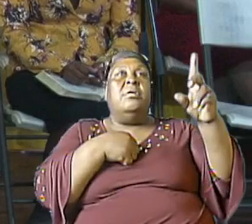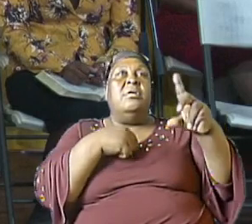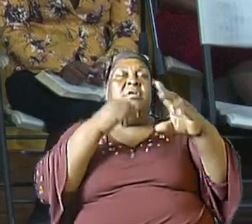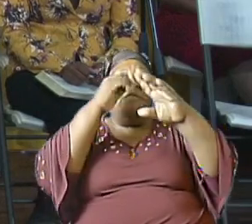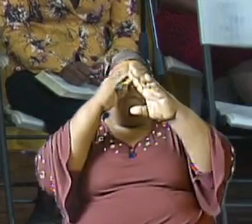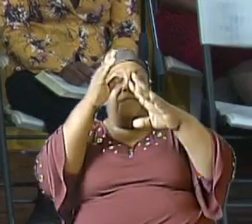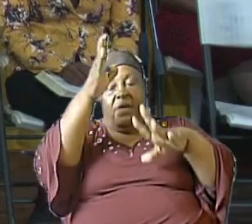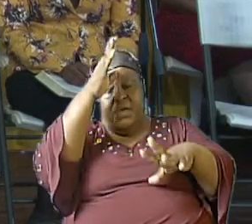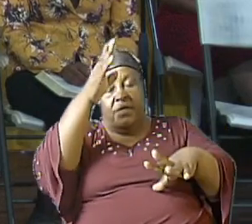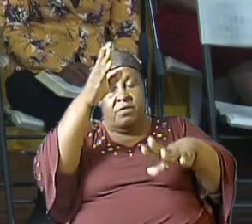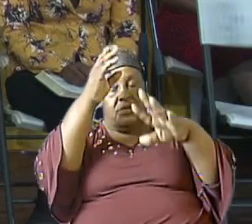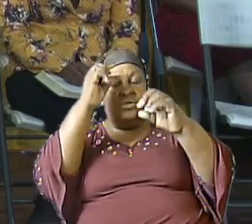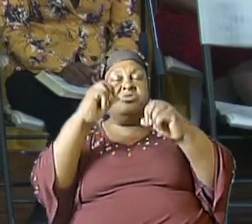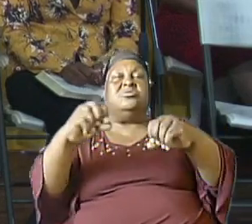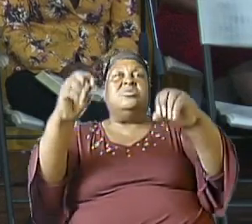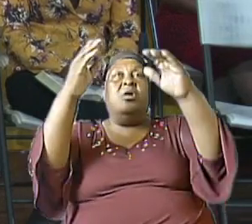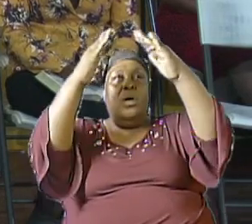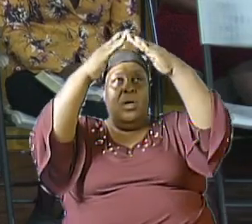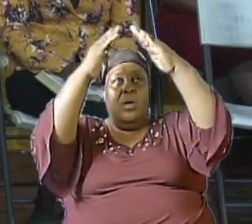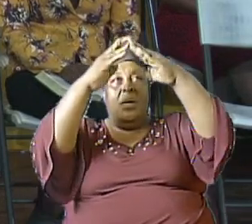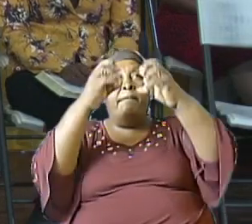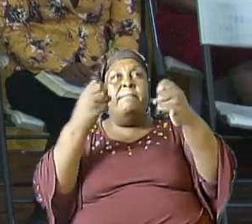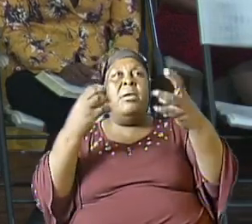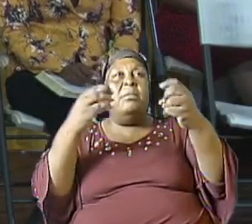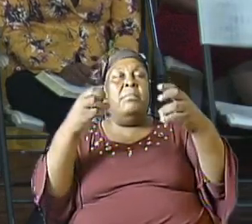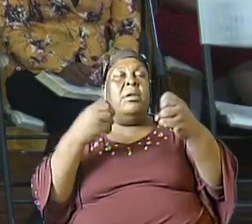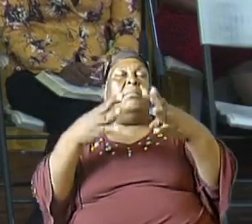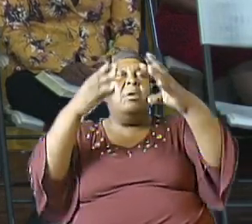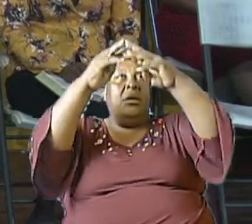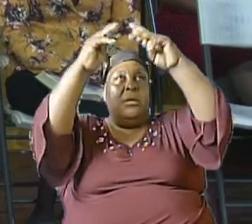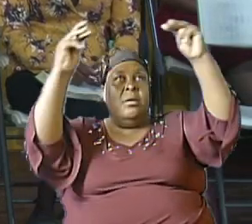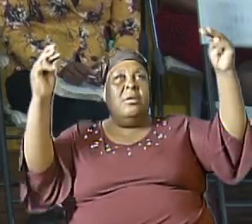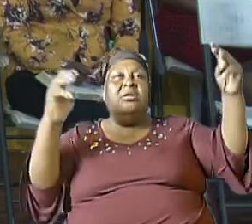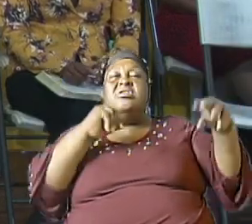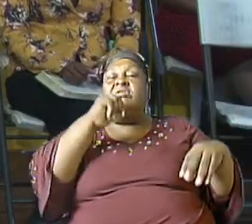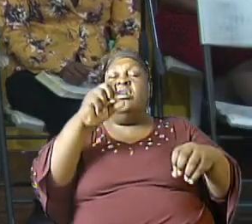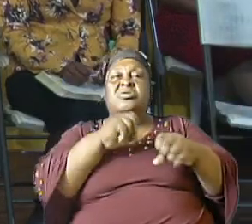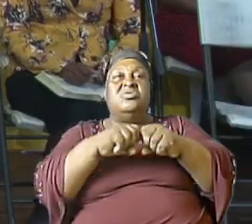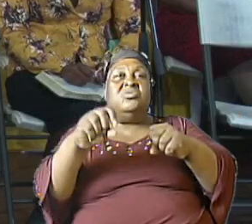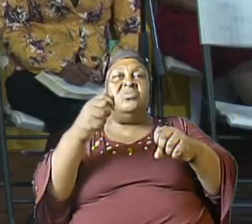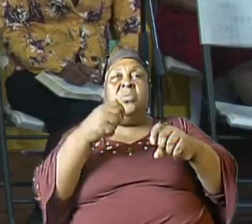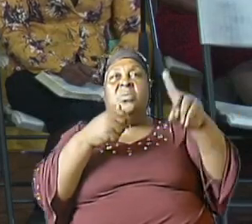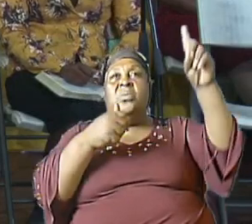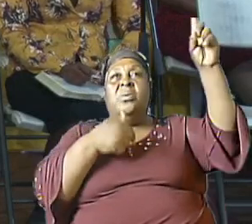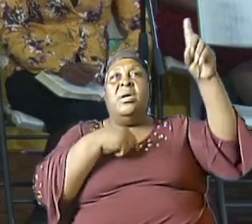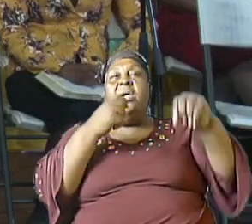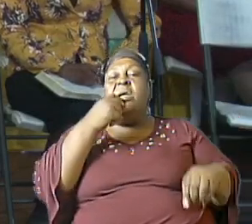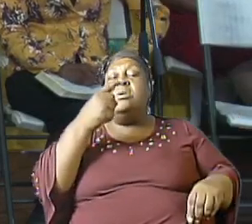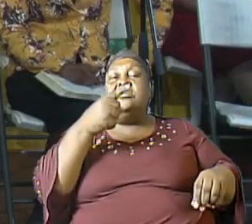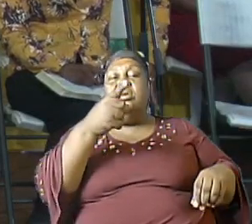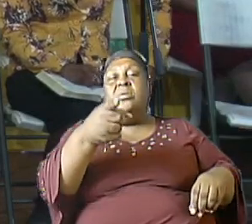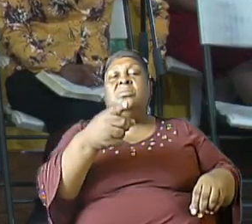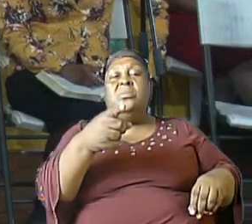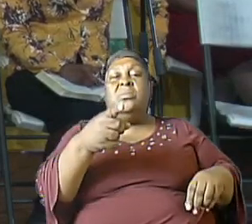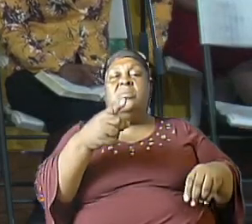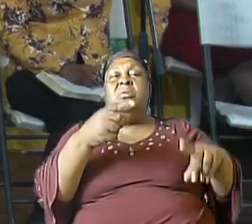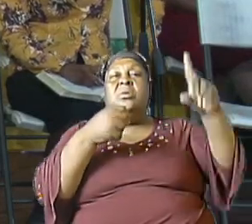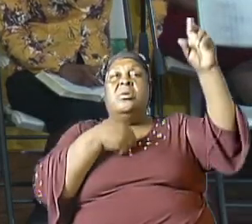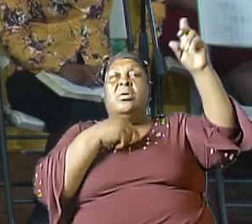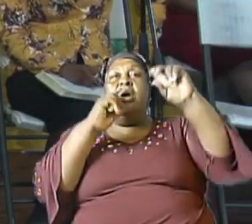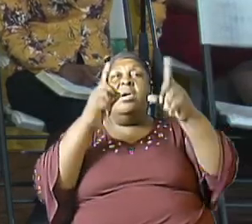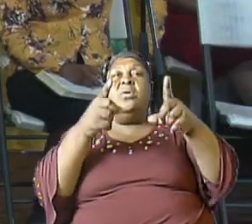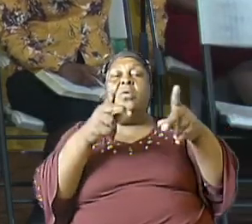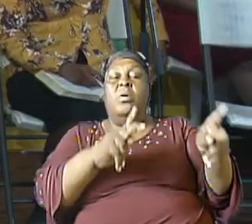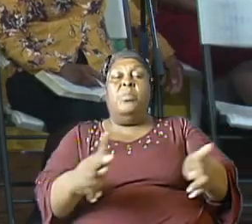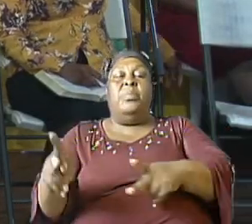mansions. If it were not so, I would have told you, I go to prepare a place